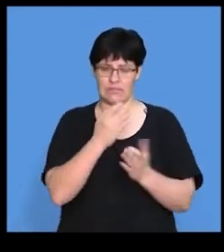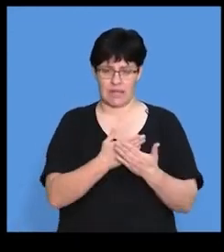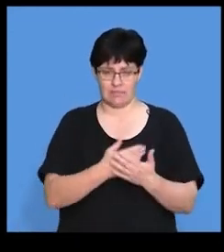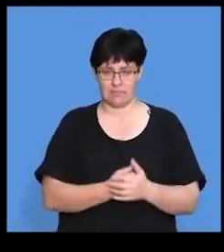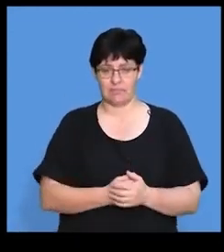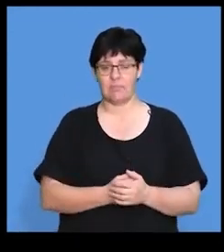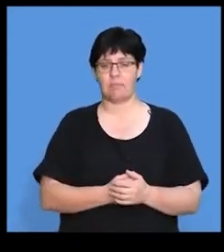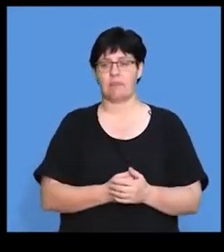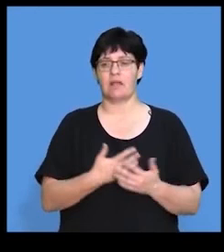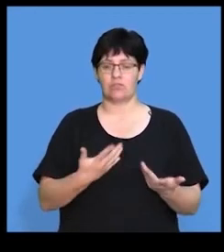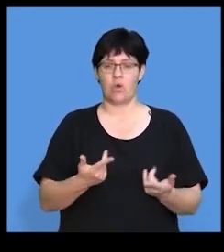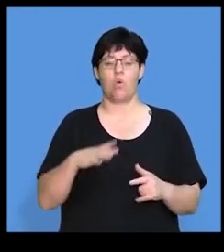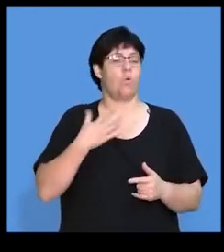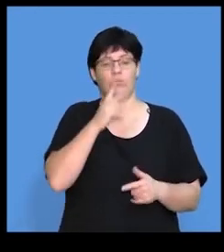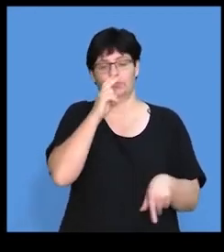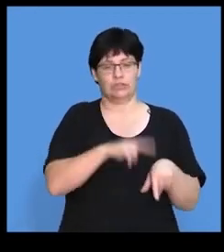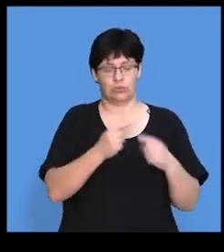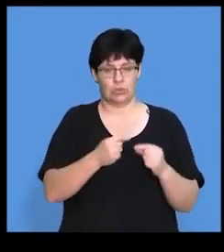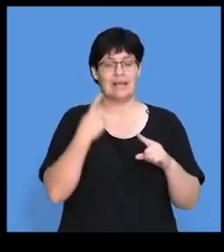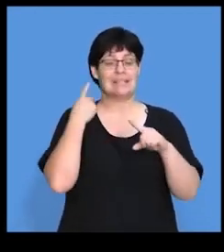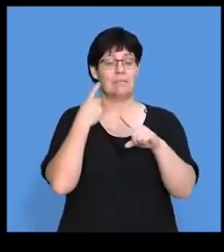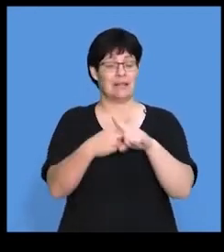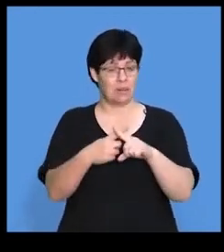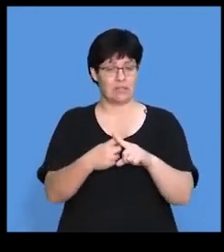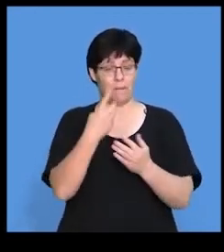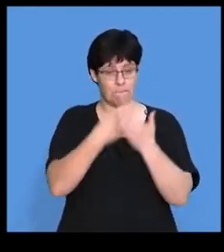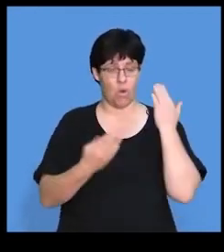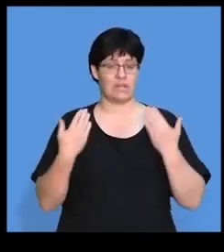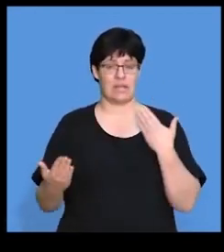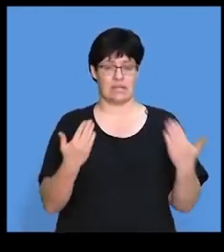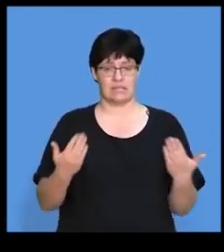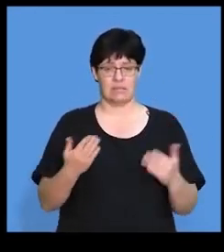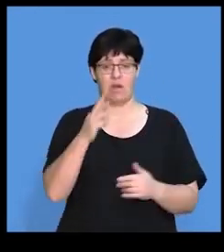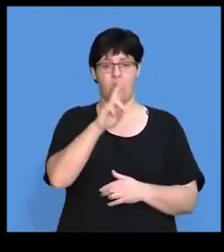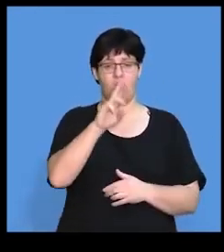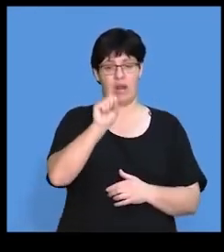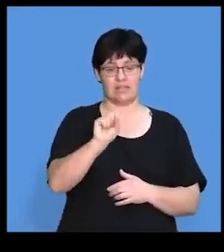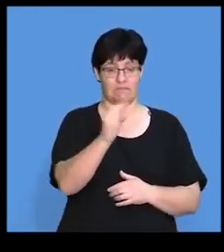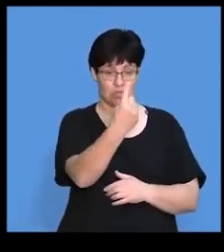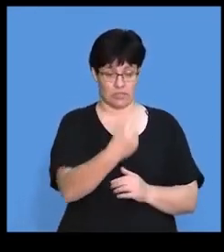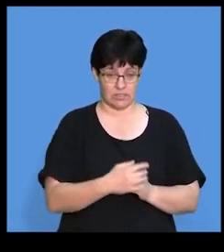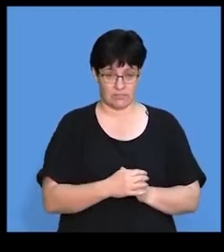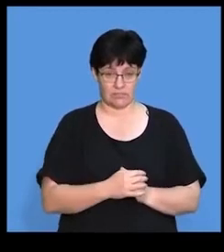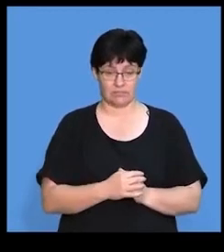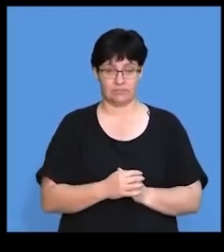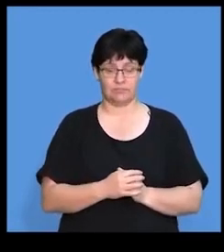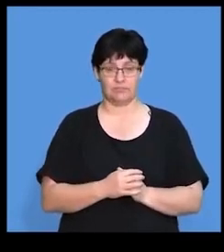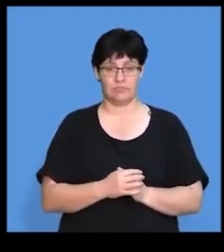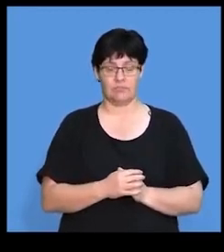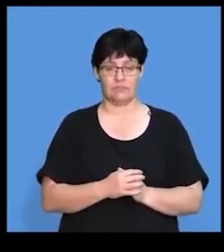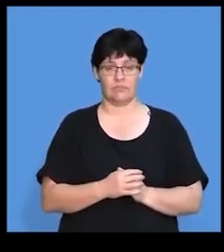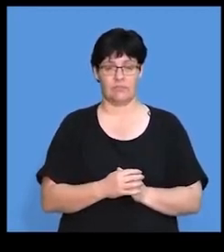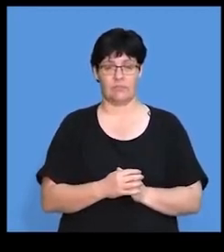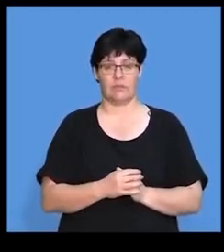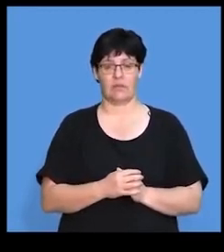really useful. Okay, and then all we need to do is multiply both sides by RS first.